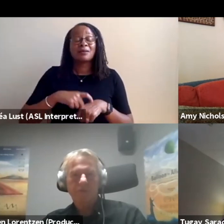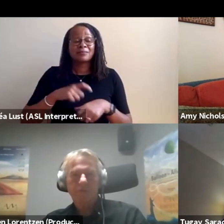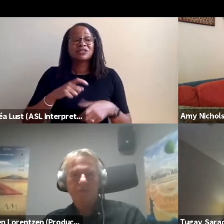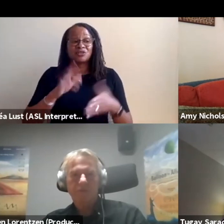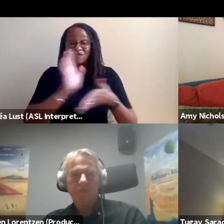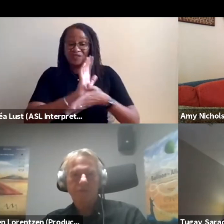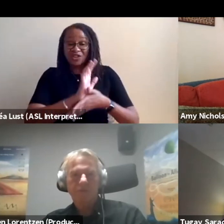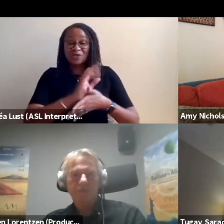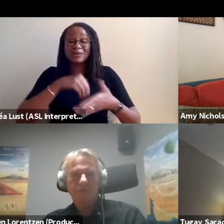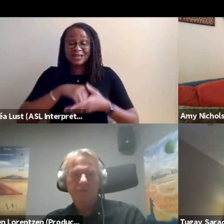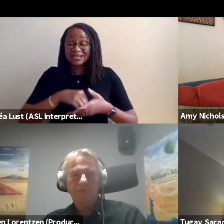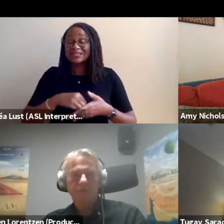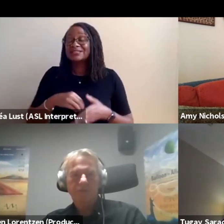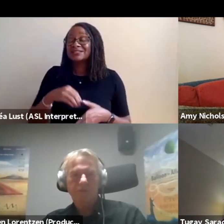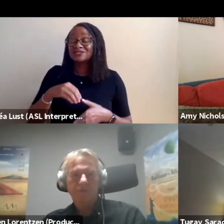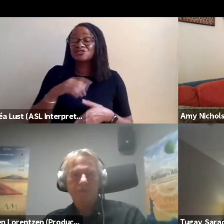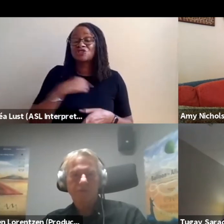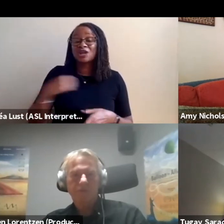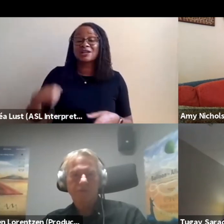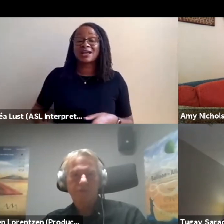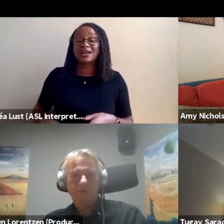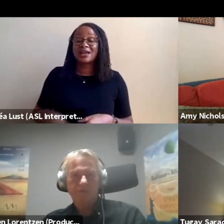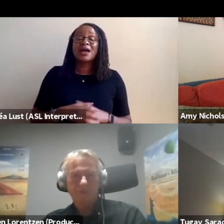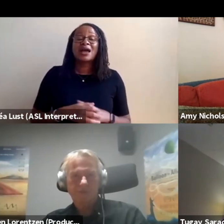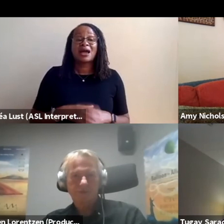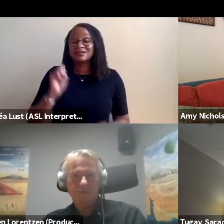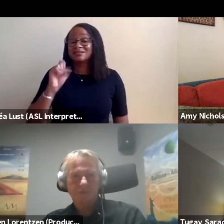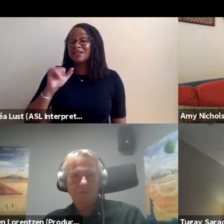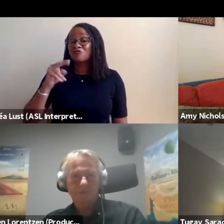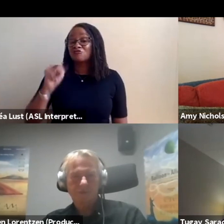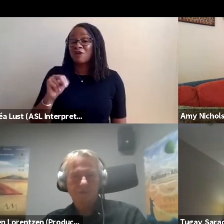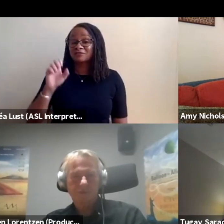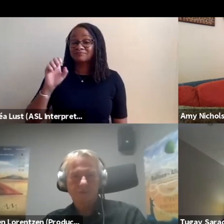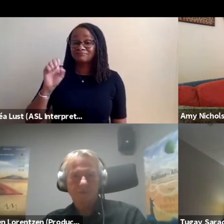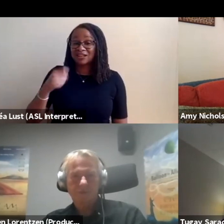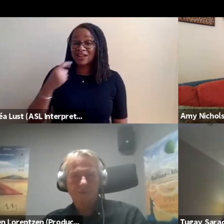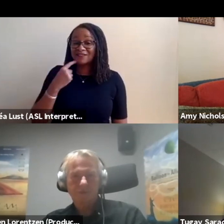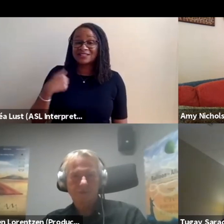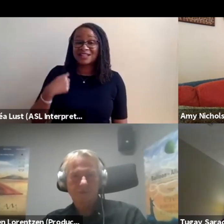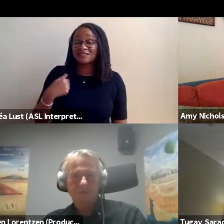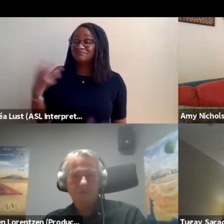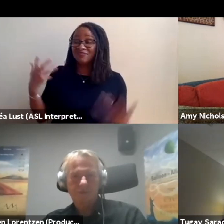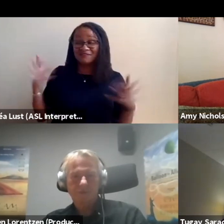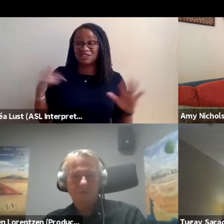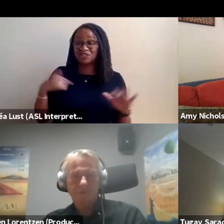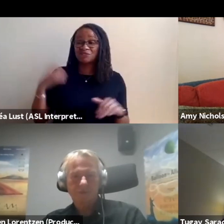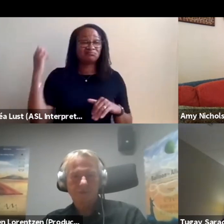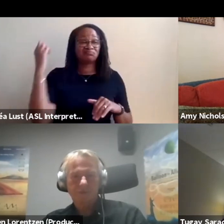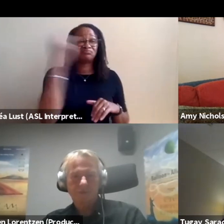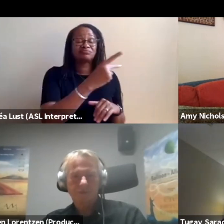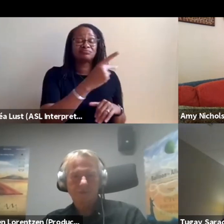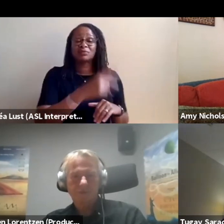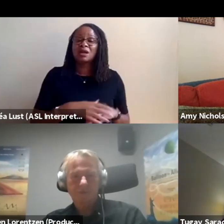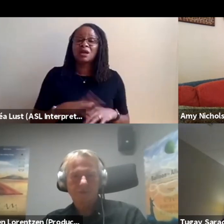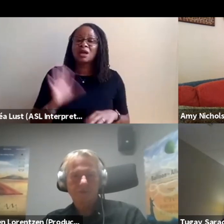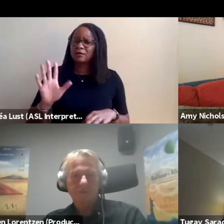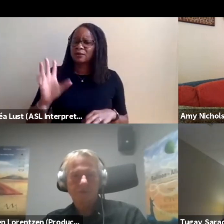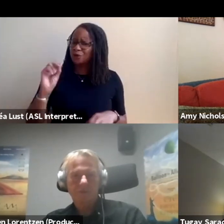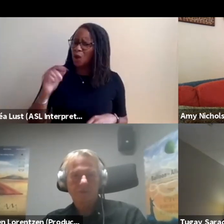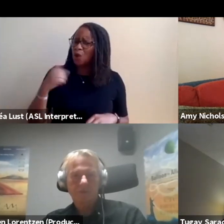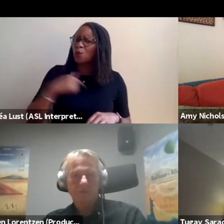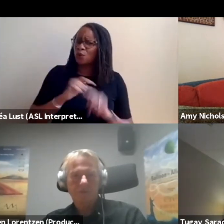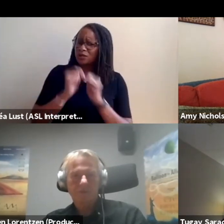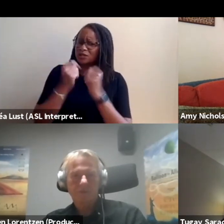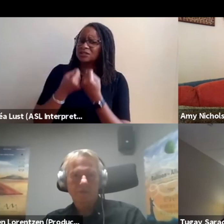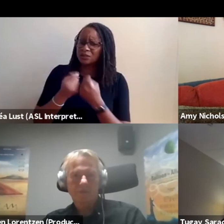And Seyran could have said, okay, I'm finished, just fix yourself, I'm traveling back. And she said, no, we are a team and we